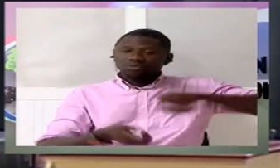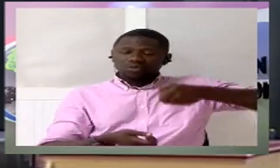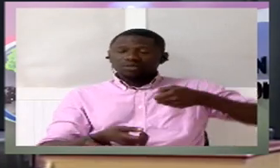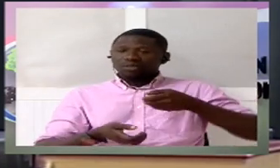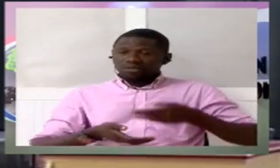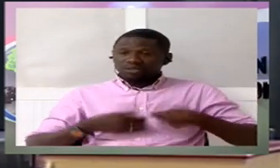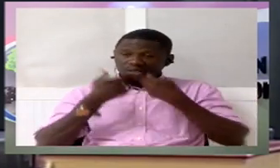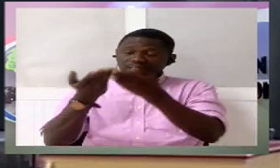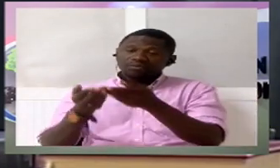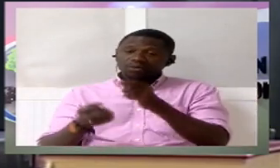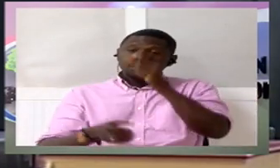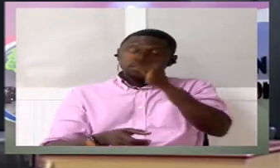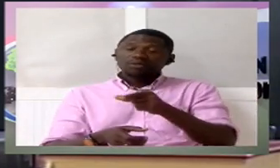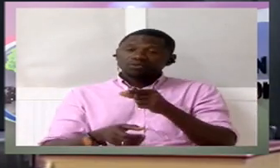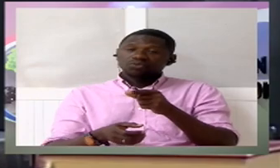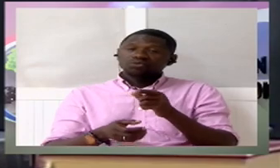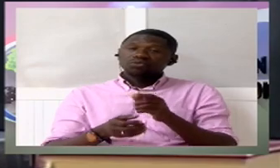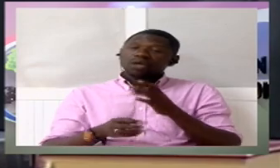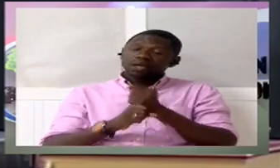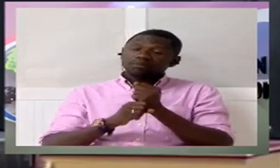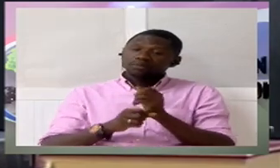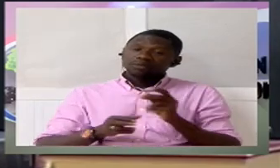And I gave it to someone to cross them over to Bara.